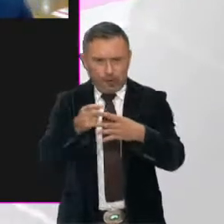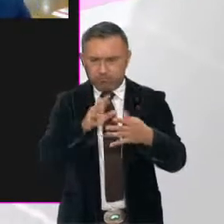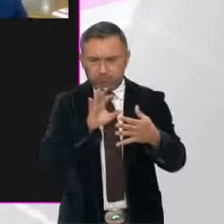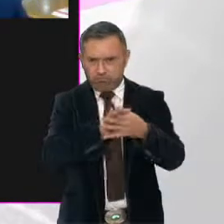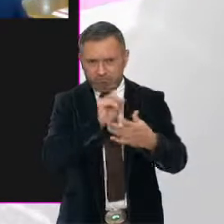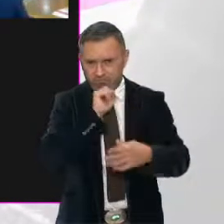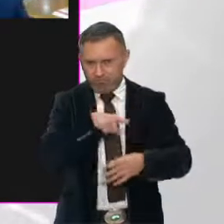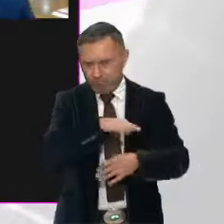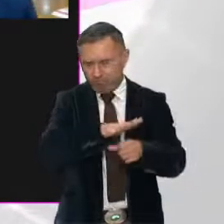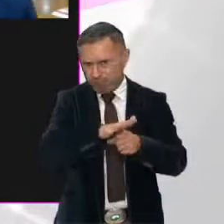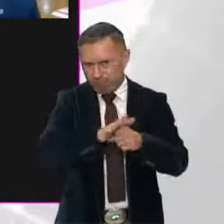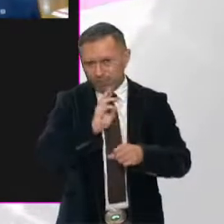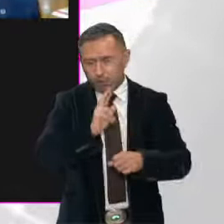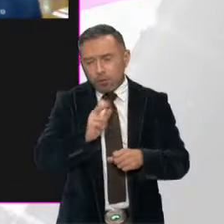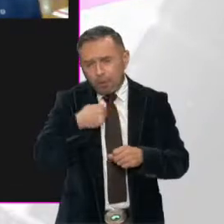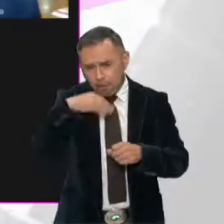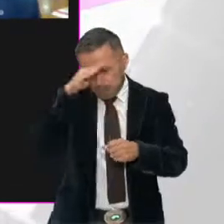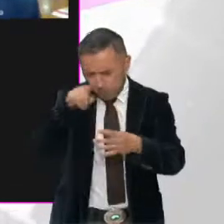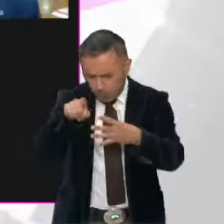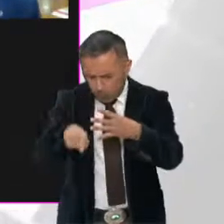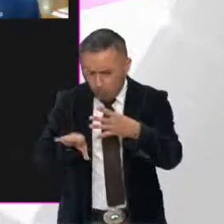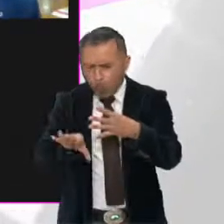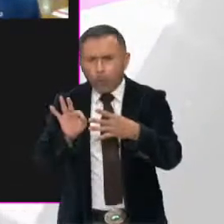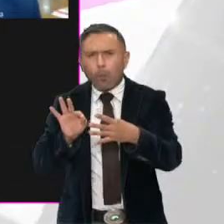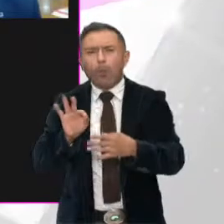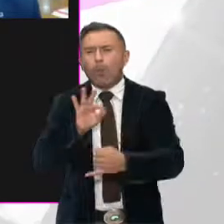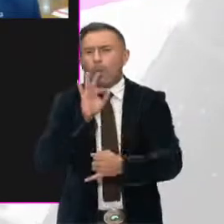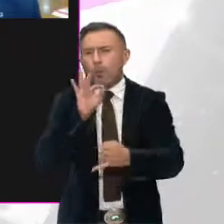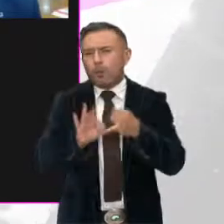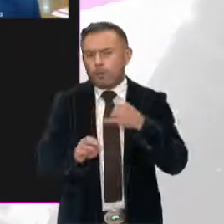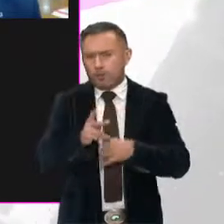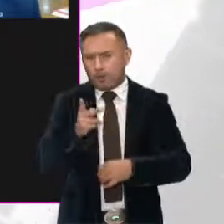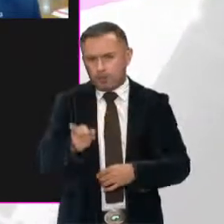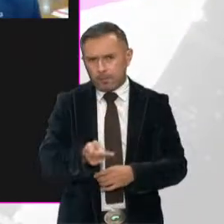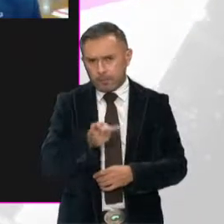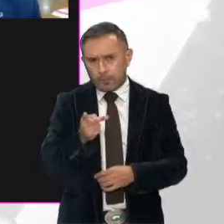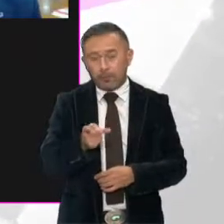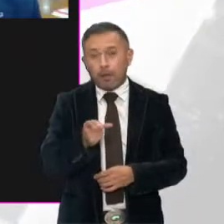by the speakers, but we could take one last question.